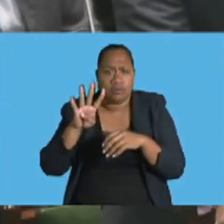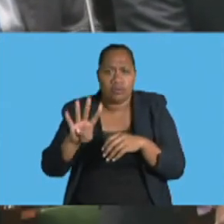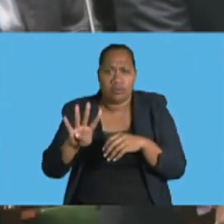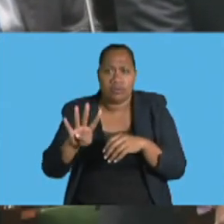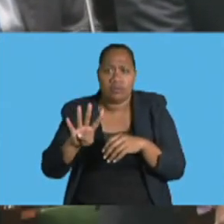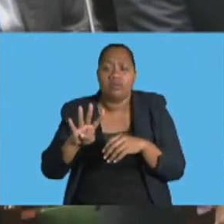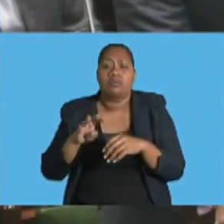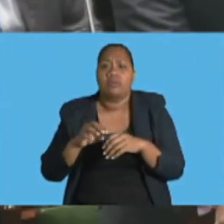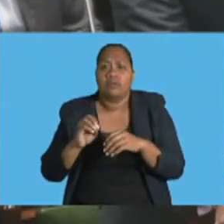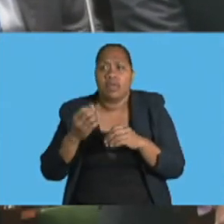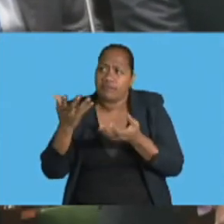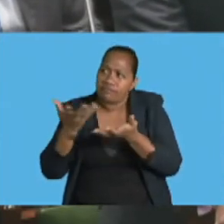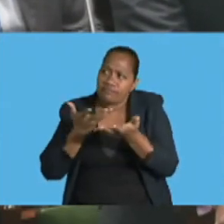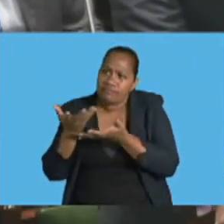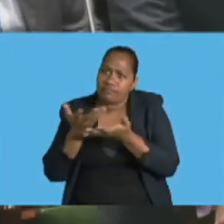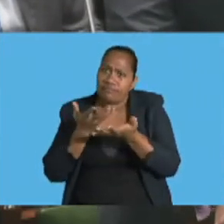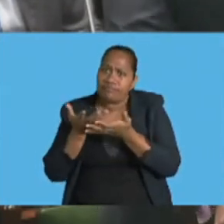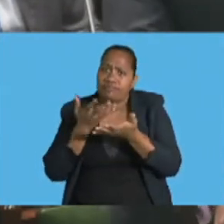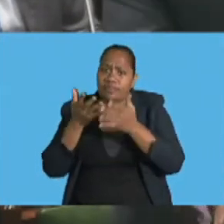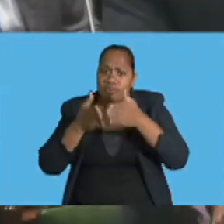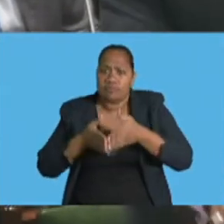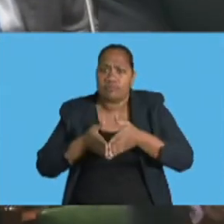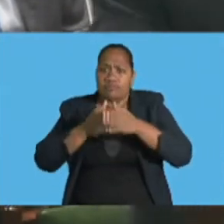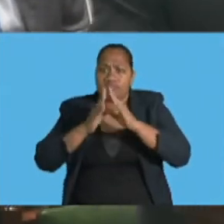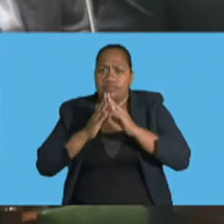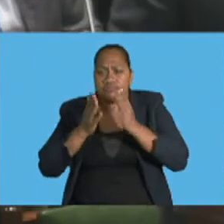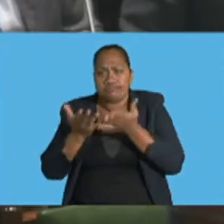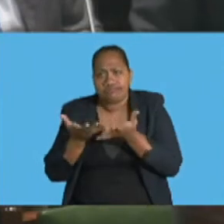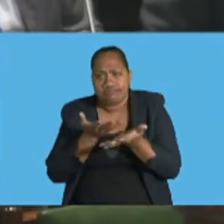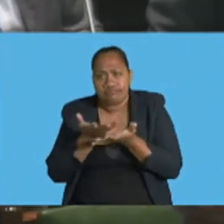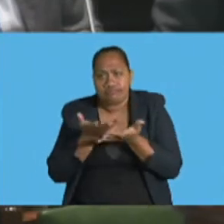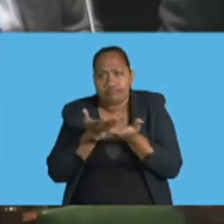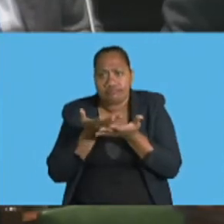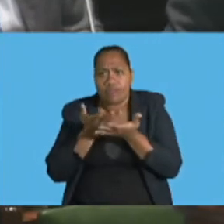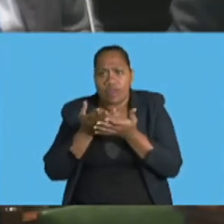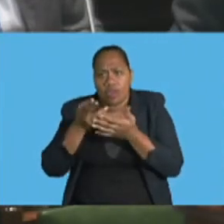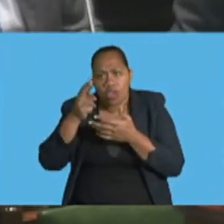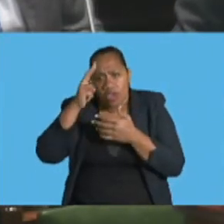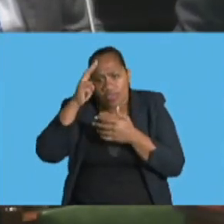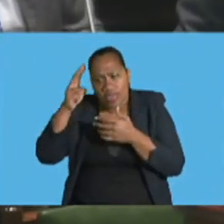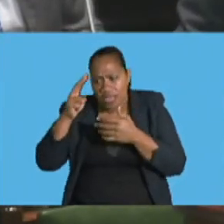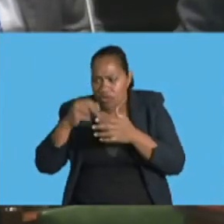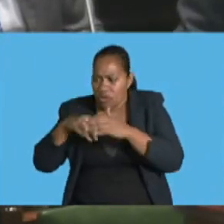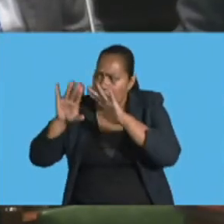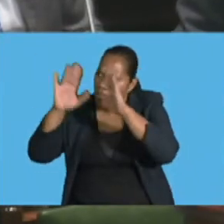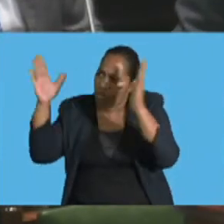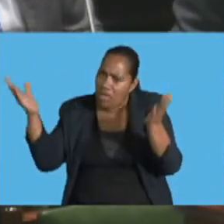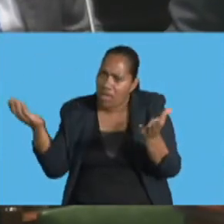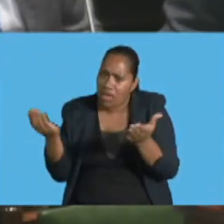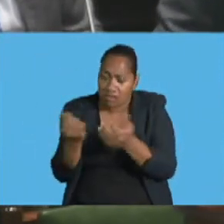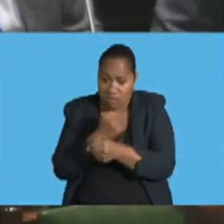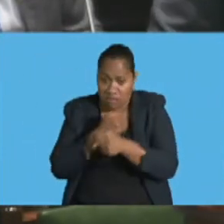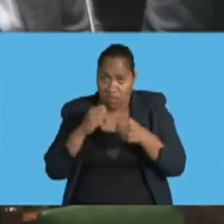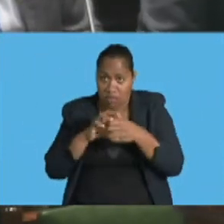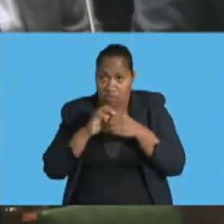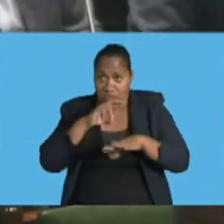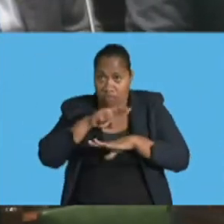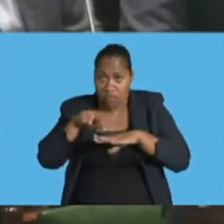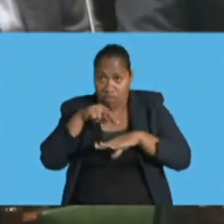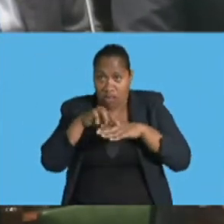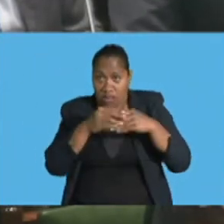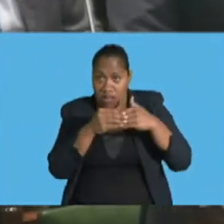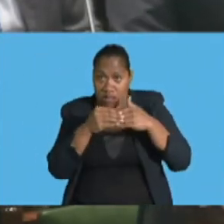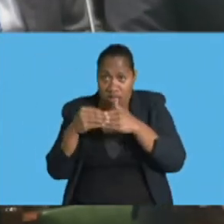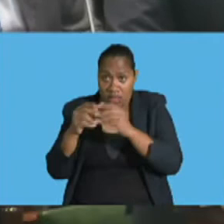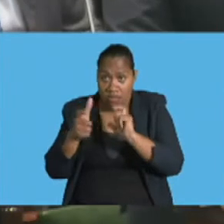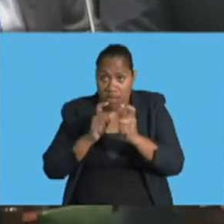dialogue to boost climate ambition was enthusiastically embraced by the nations of the world. In our own region, our leadership of the Climate Action Pacific